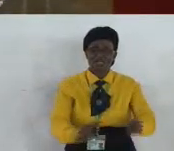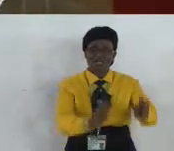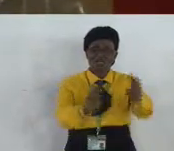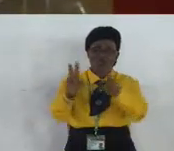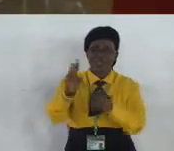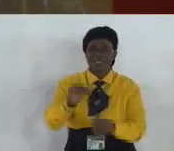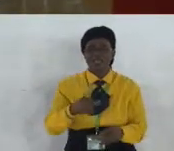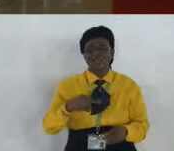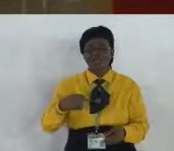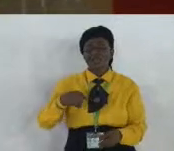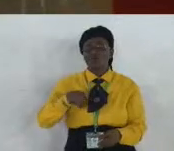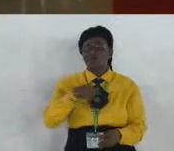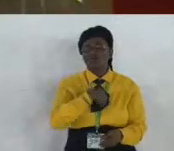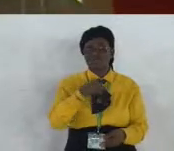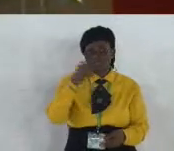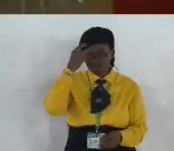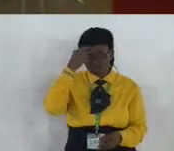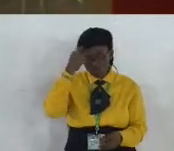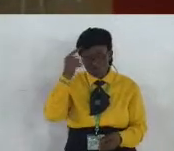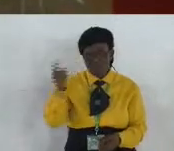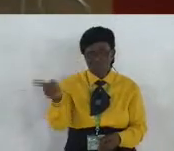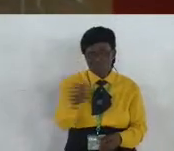by thanking Him.